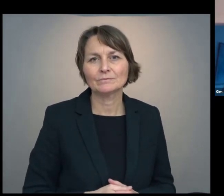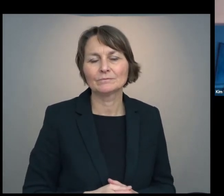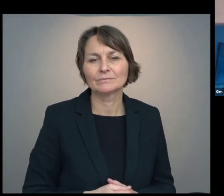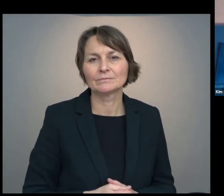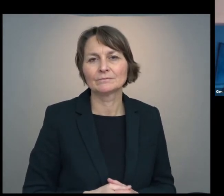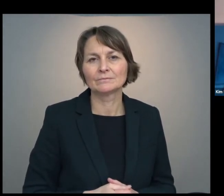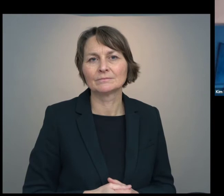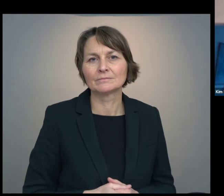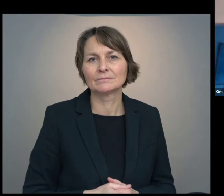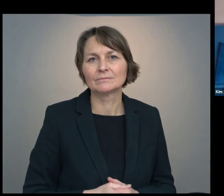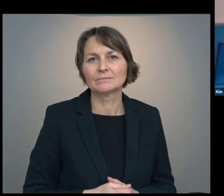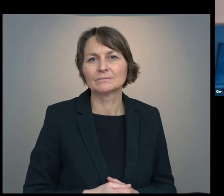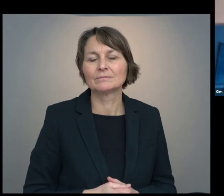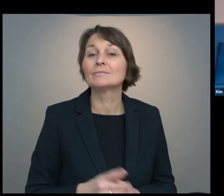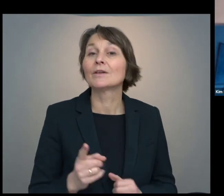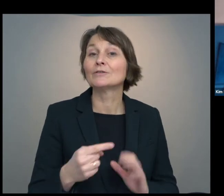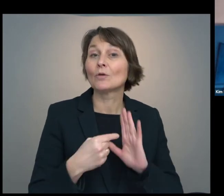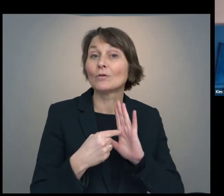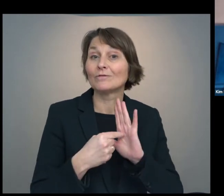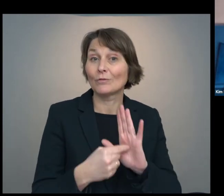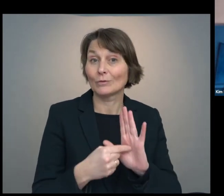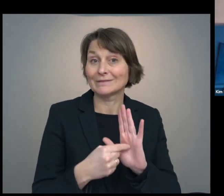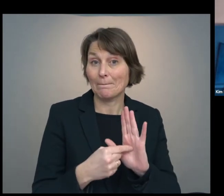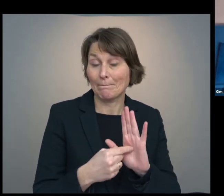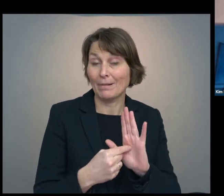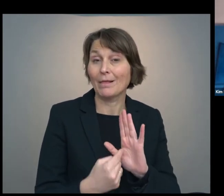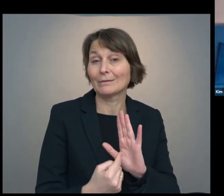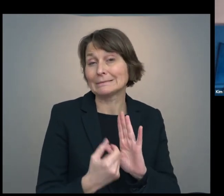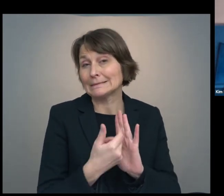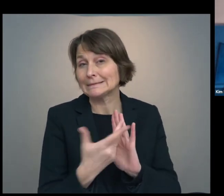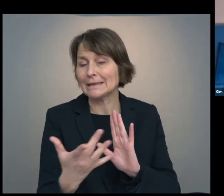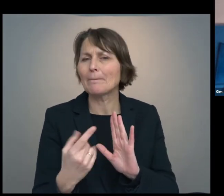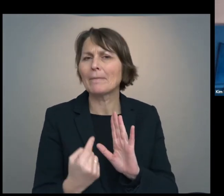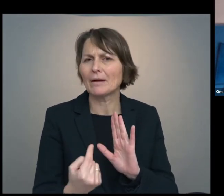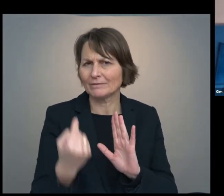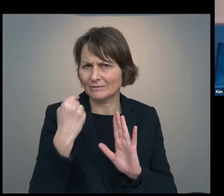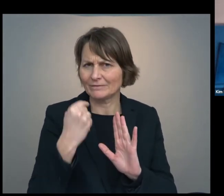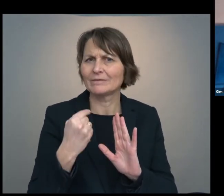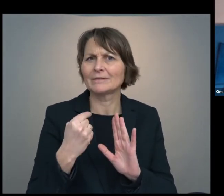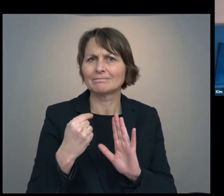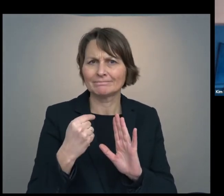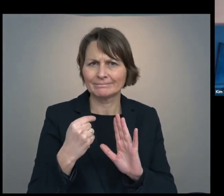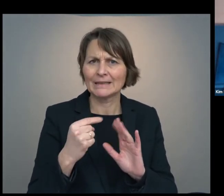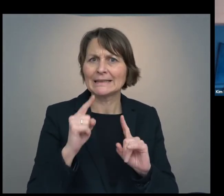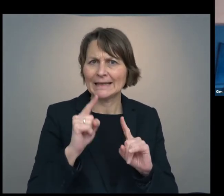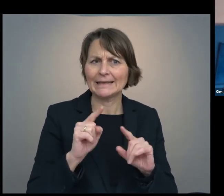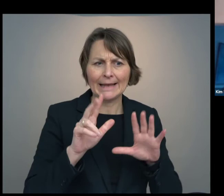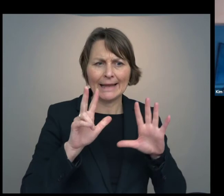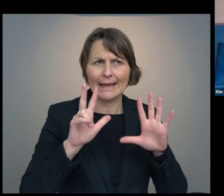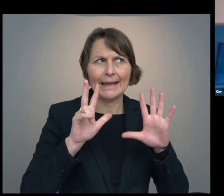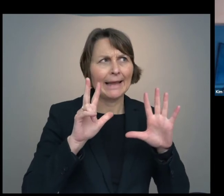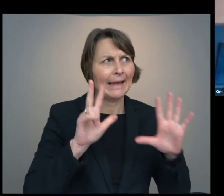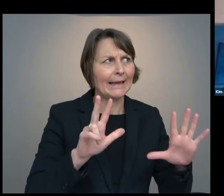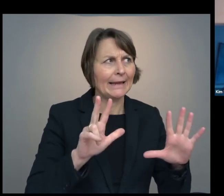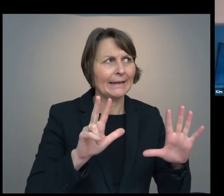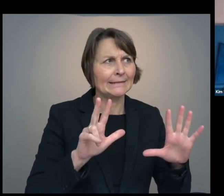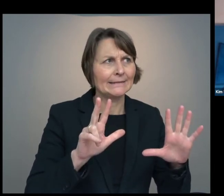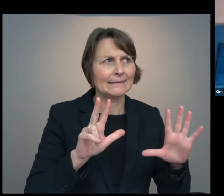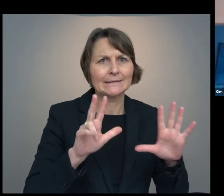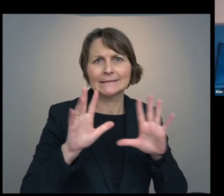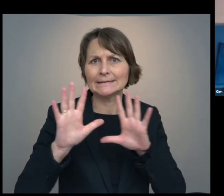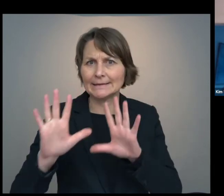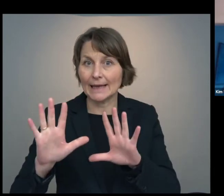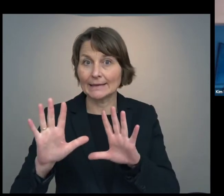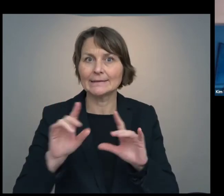stuff, some of the install metrics that we launched with 8.10, we can count really precisely from 8.10 and